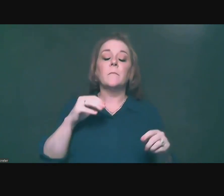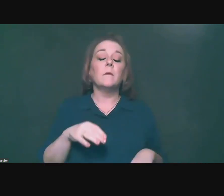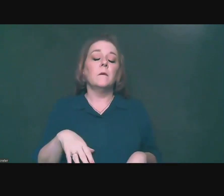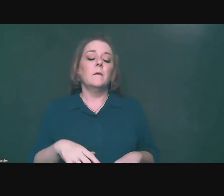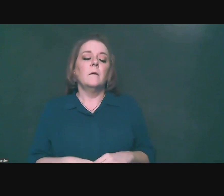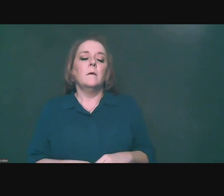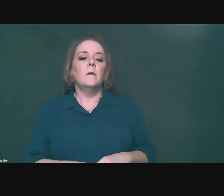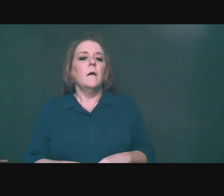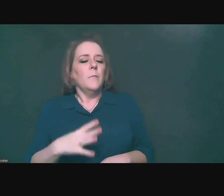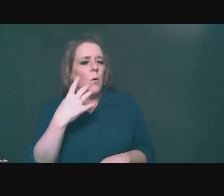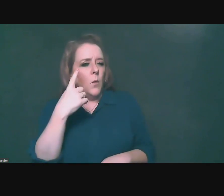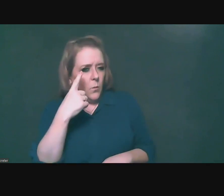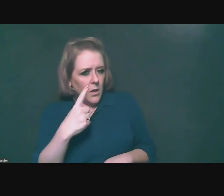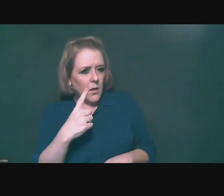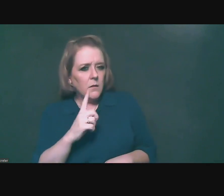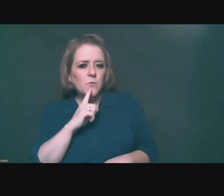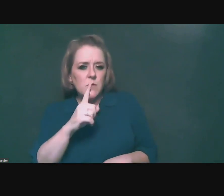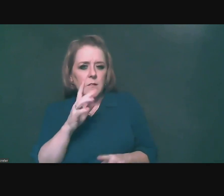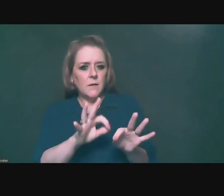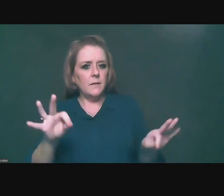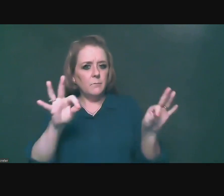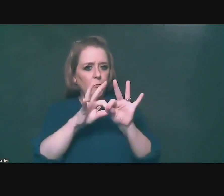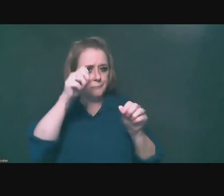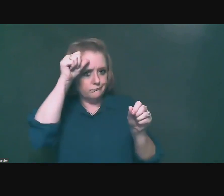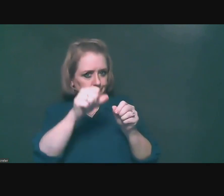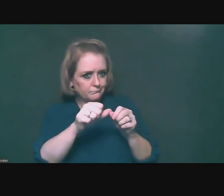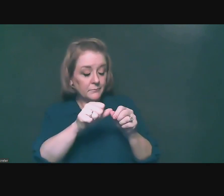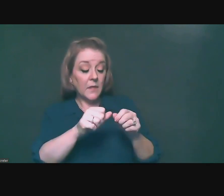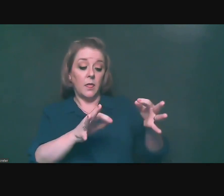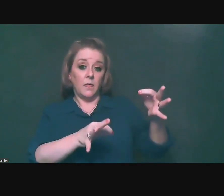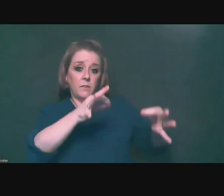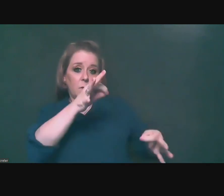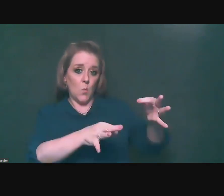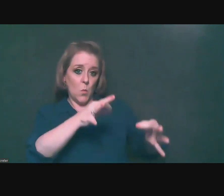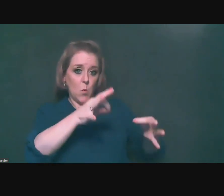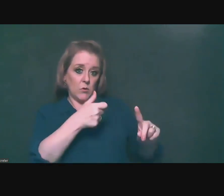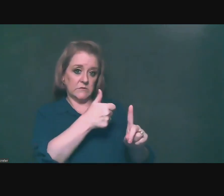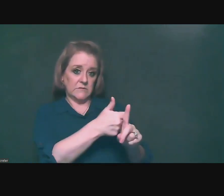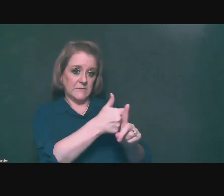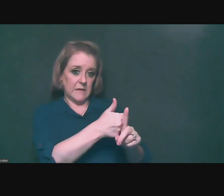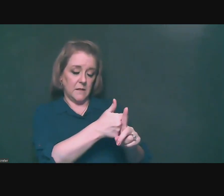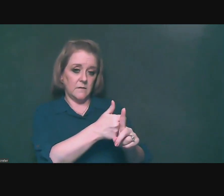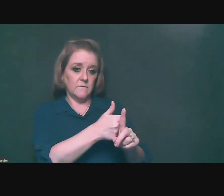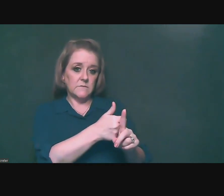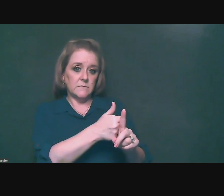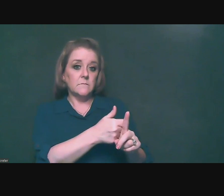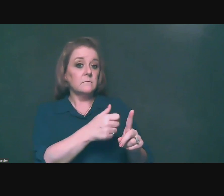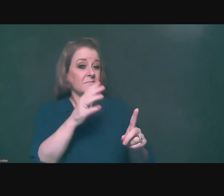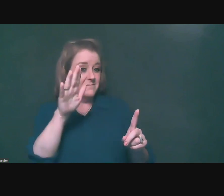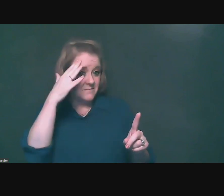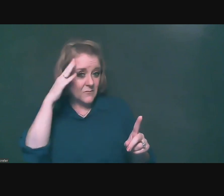core functions here at Lubbock County are our courts. Now, as you know, we've suspended many of our court